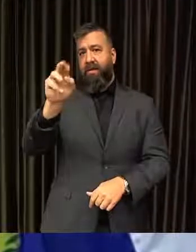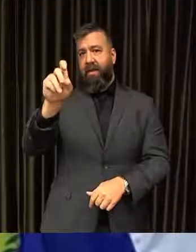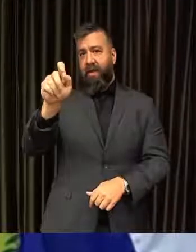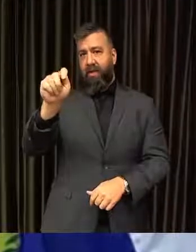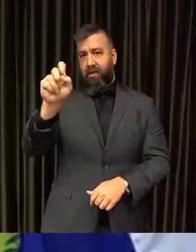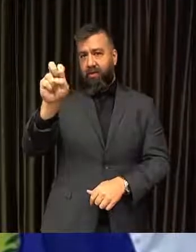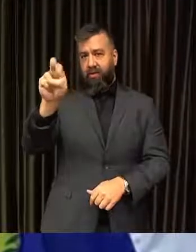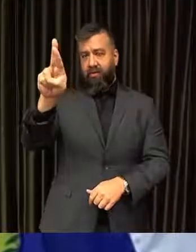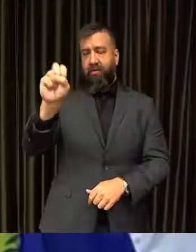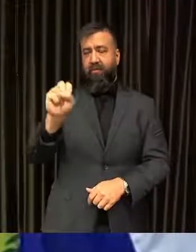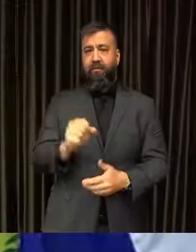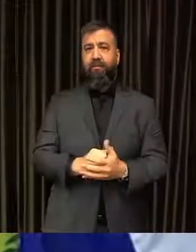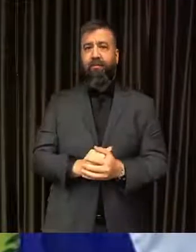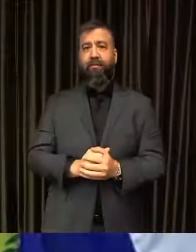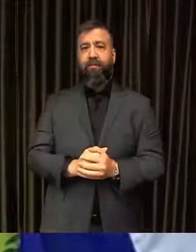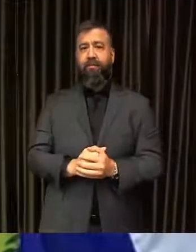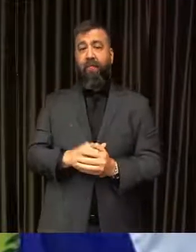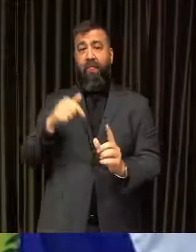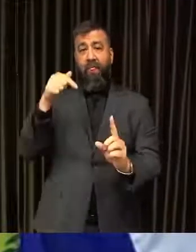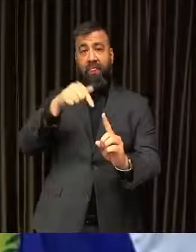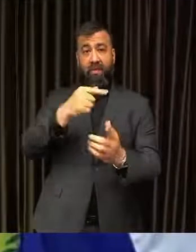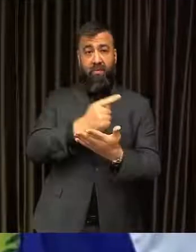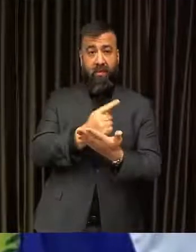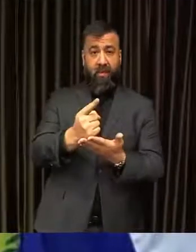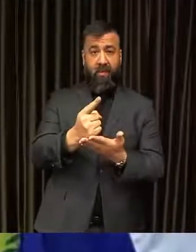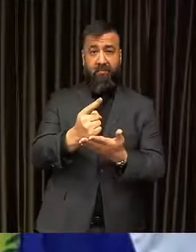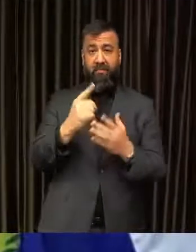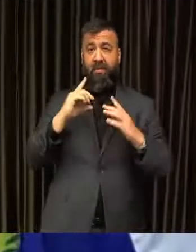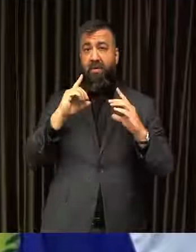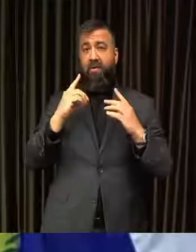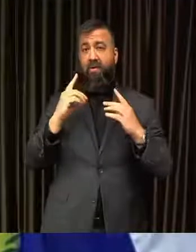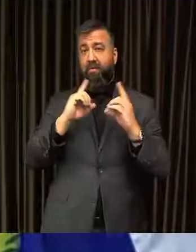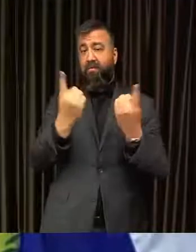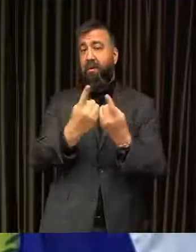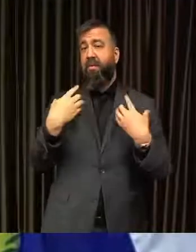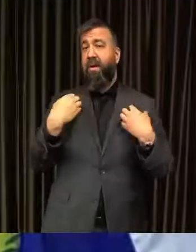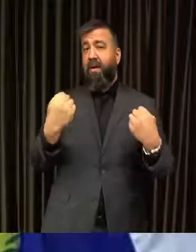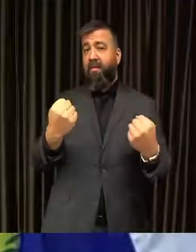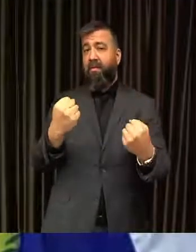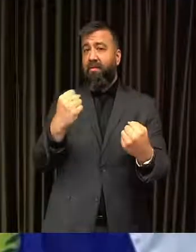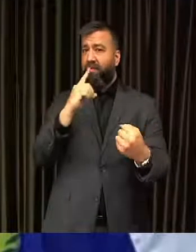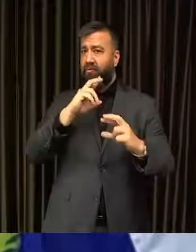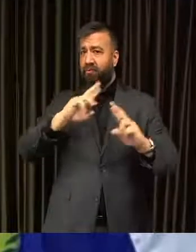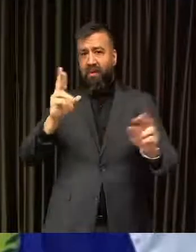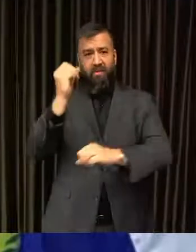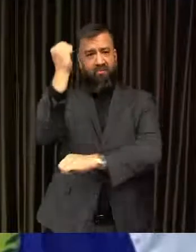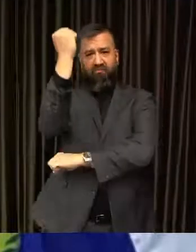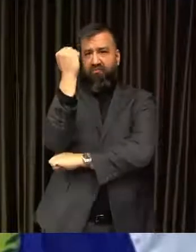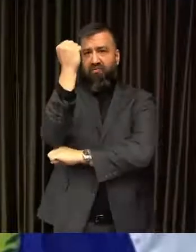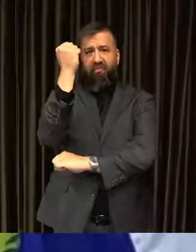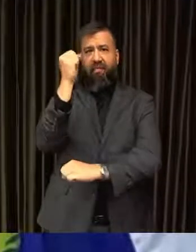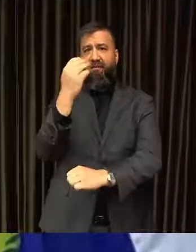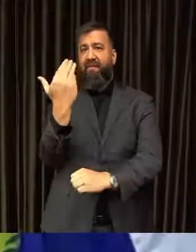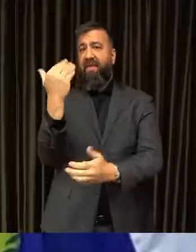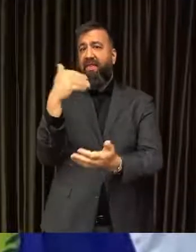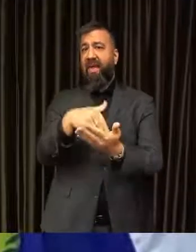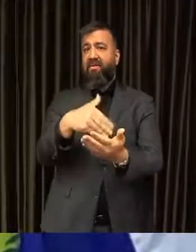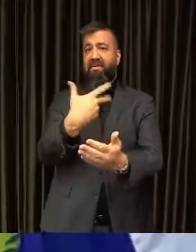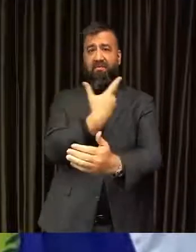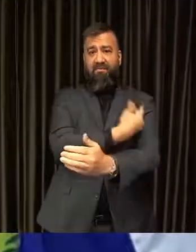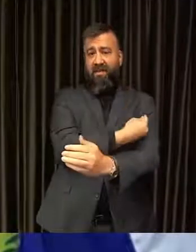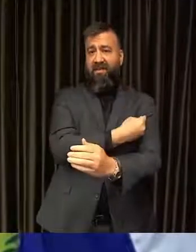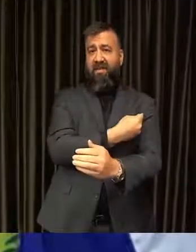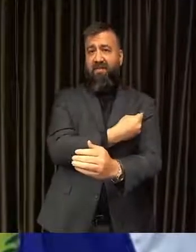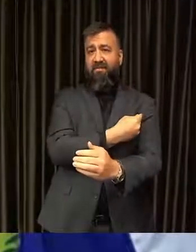This week, our Department of Public Health is aiming for a record 15,000 vaccinations, and we're putting on more events than ever to meet the demand